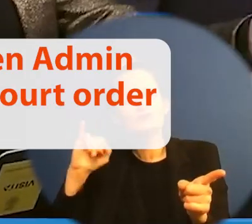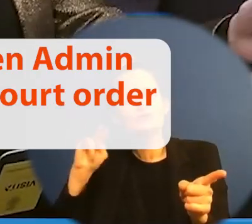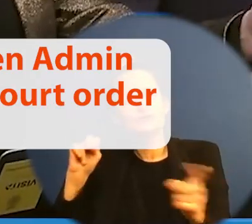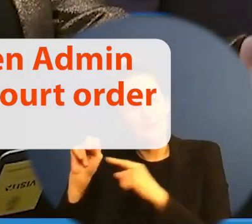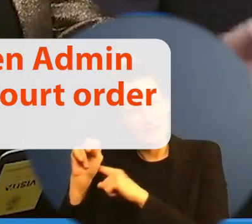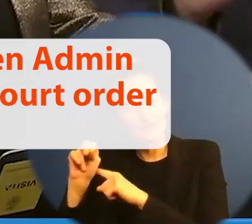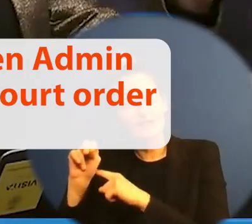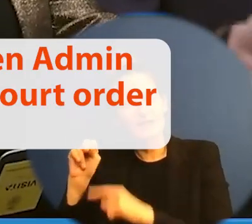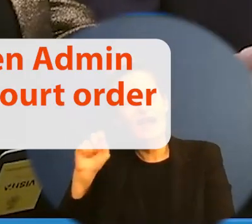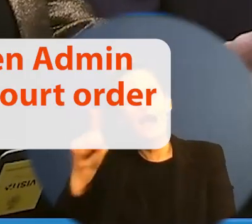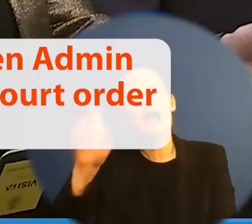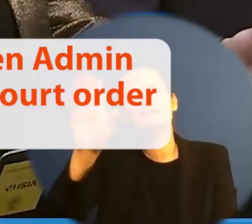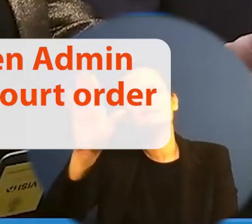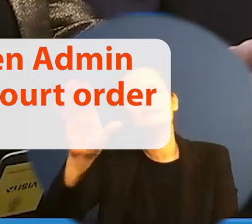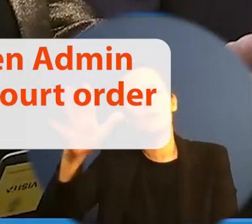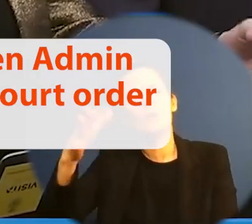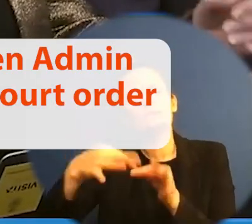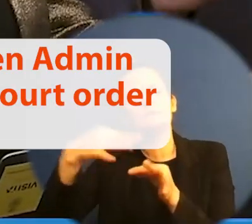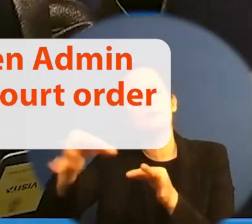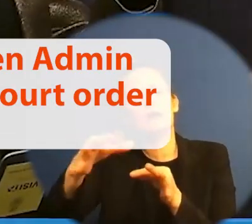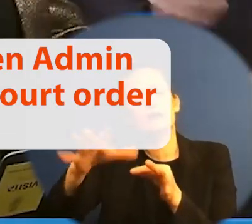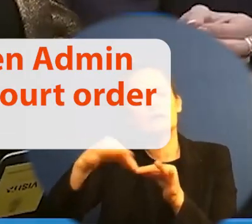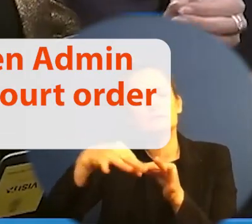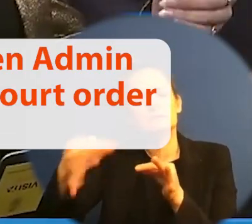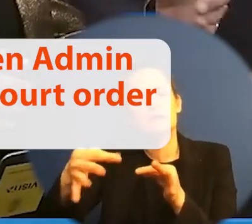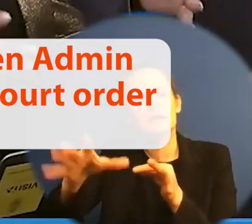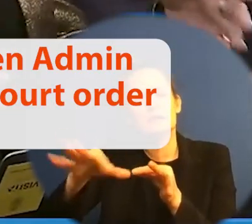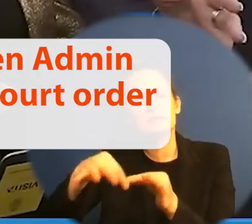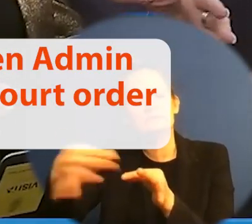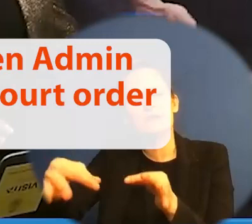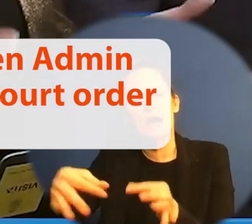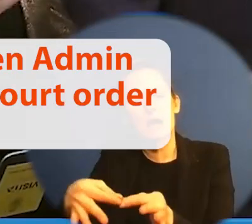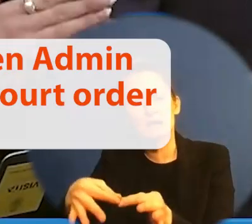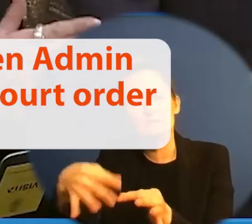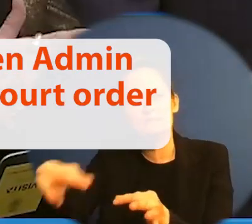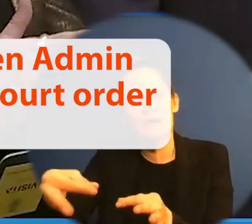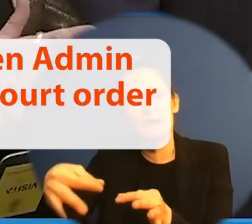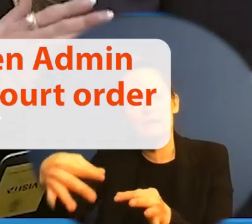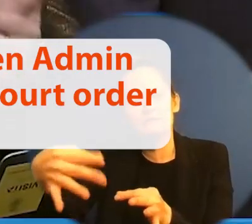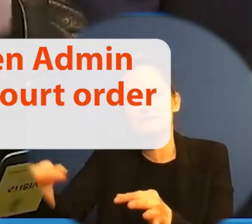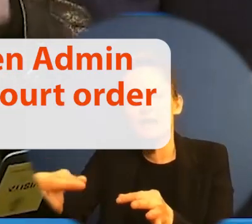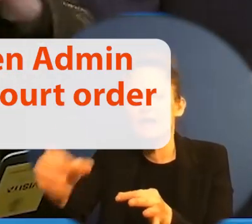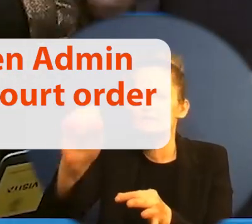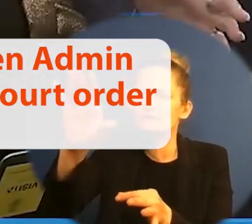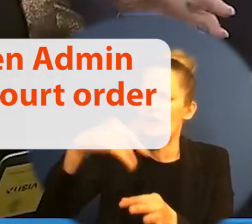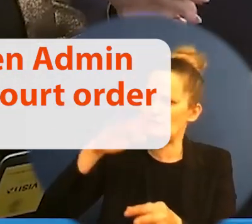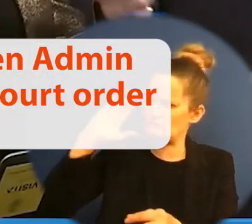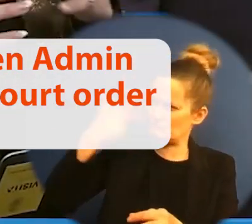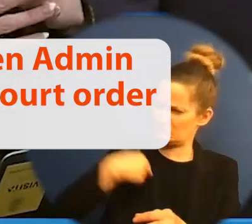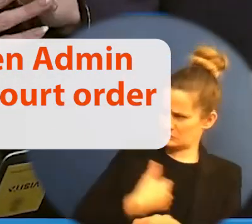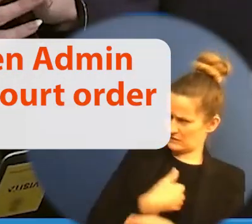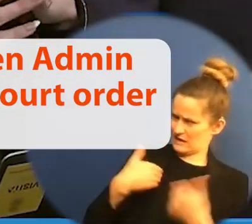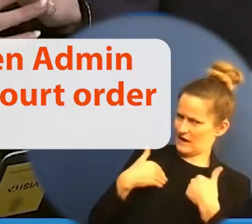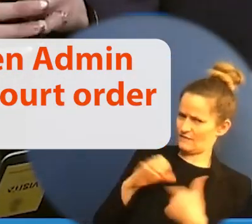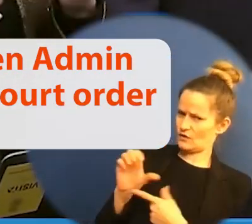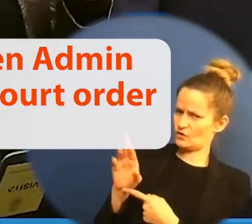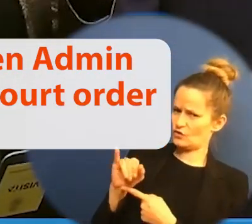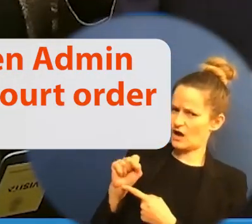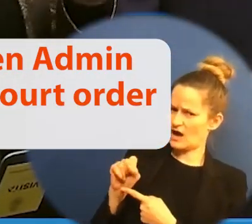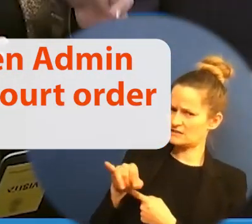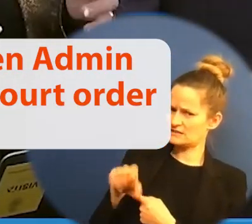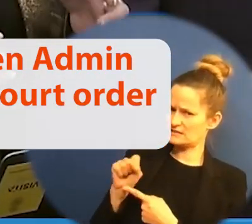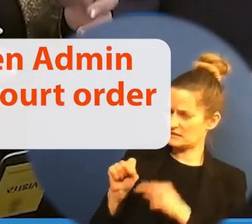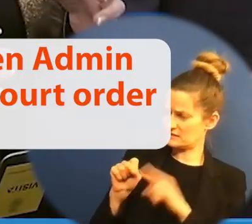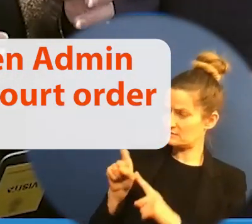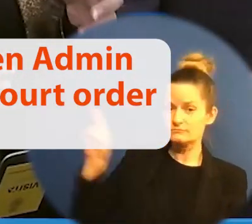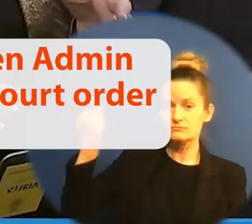ask for an extension, he should be asking for an extension because we're at this point where you've got a deadline and a crisis, is that